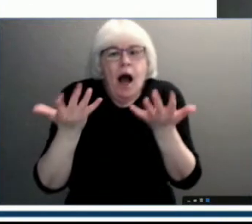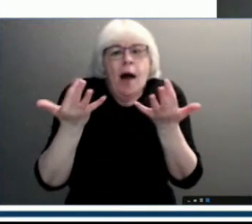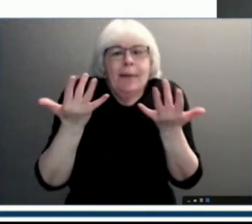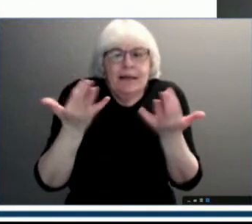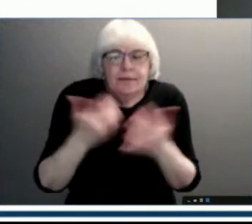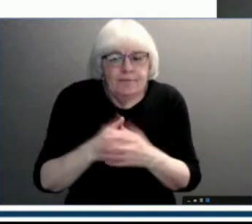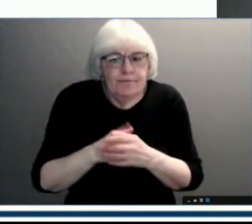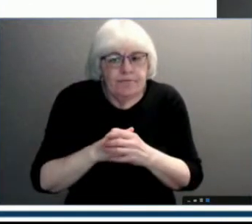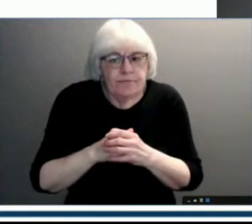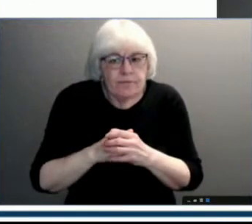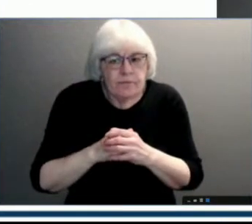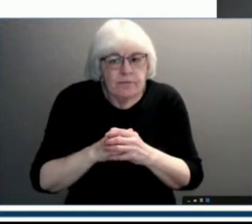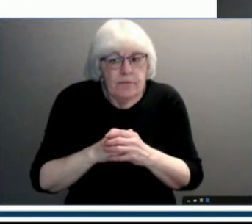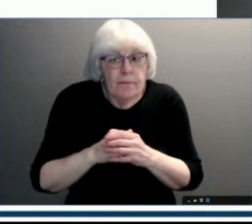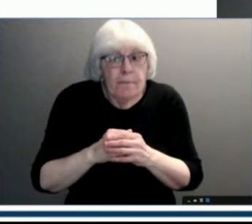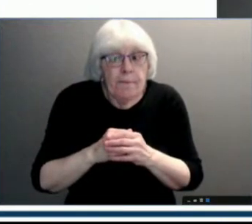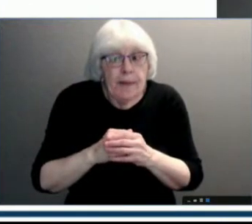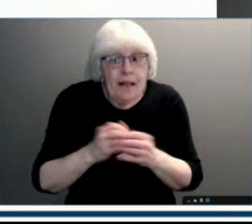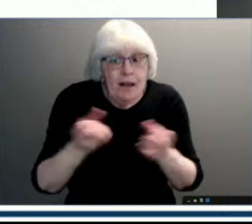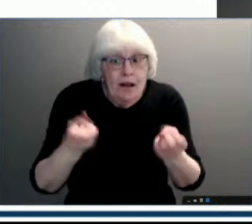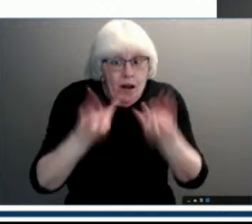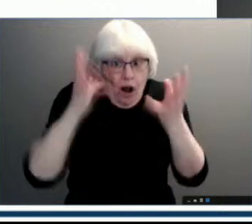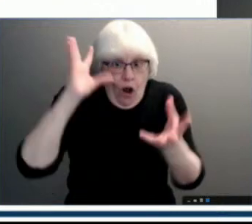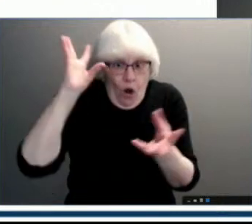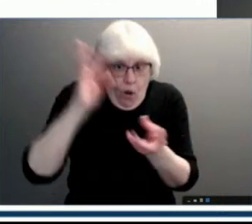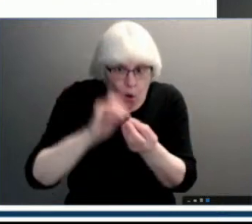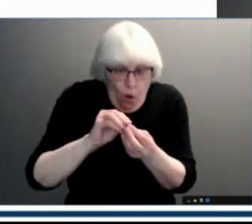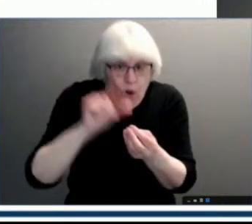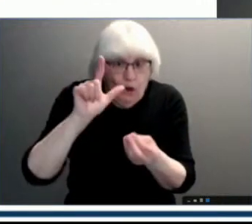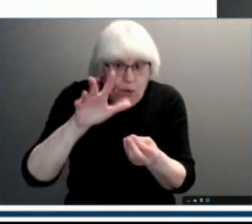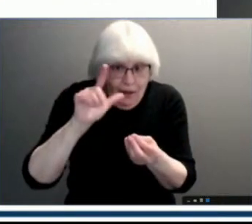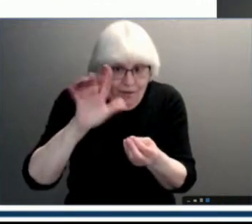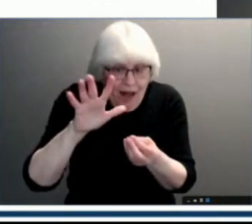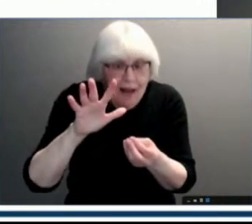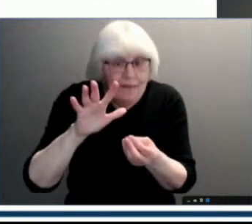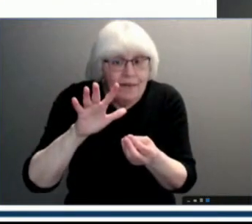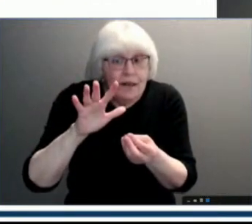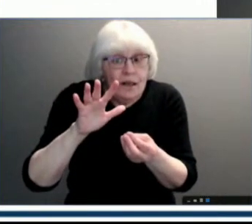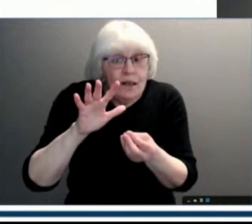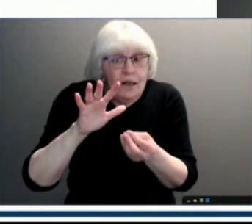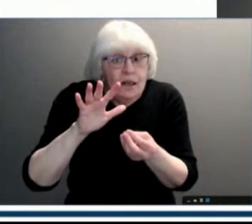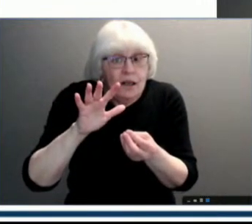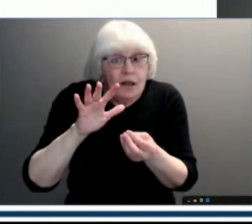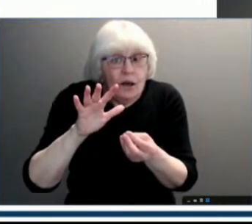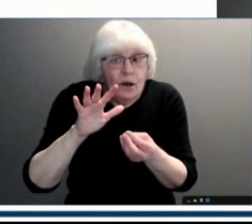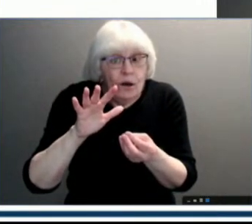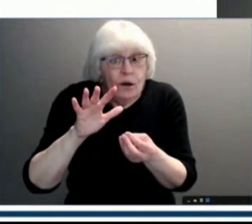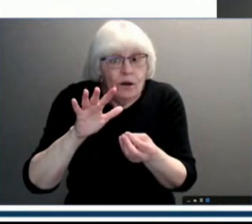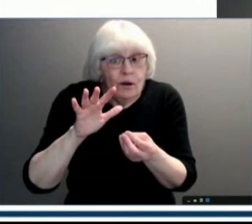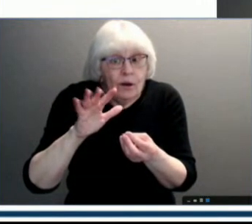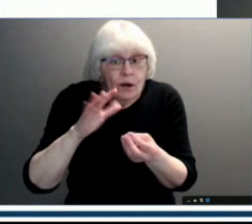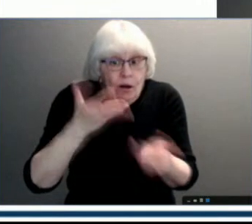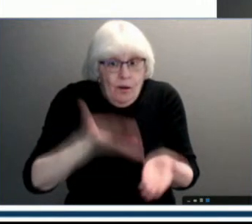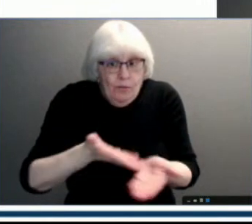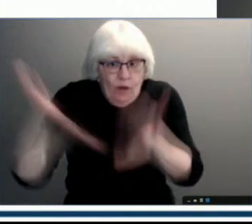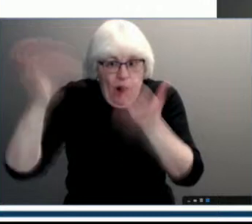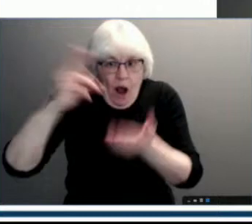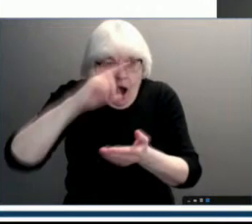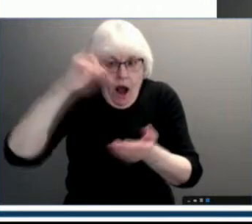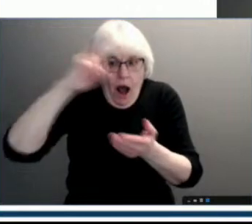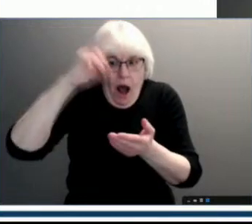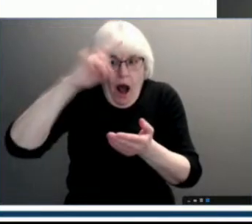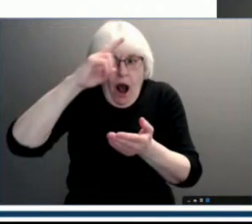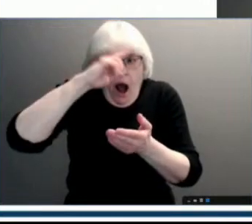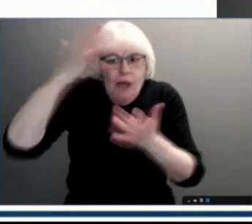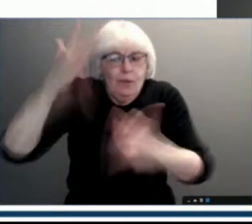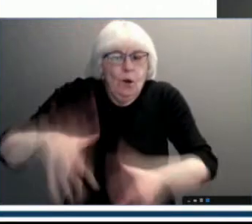and the number today, 25, is based on people who were admitted to hospital because of the severity of their COVID infection. There